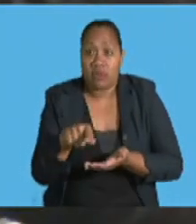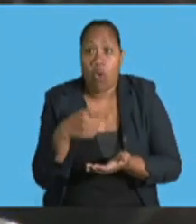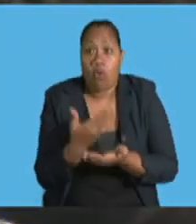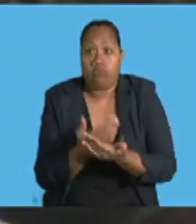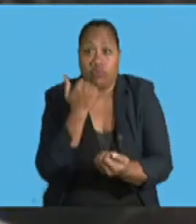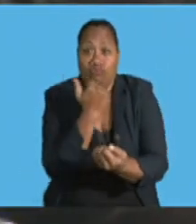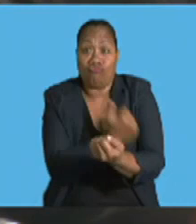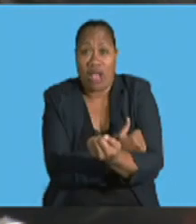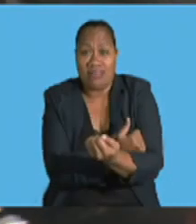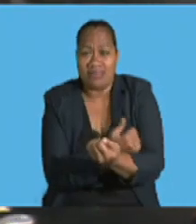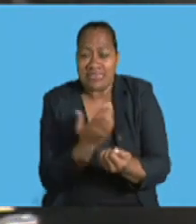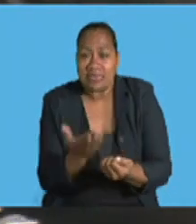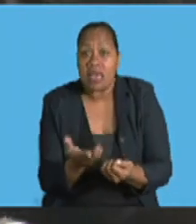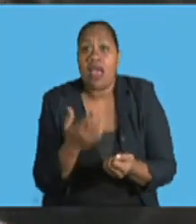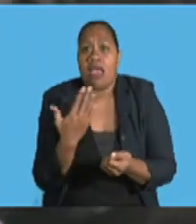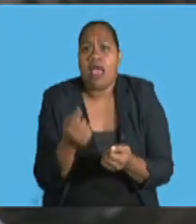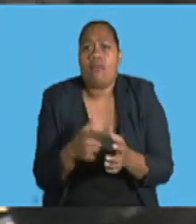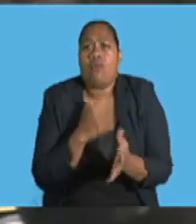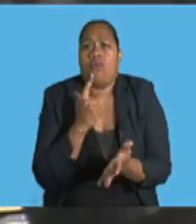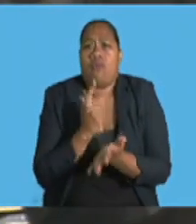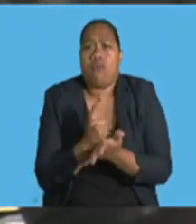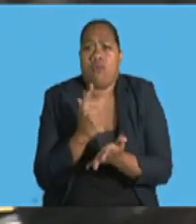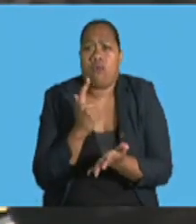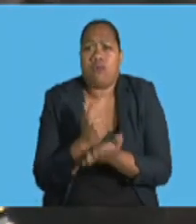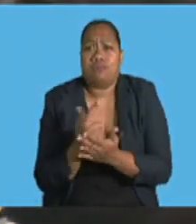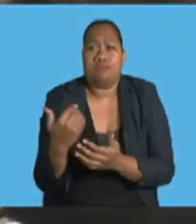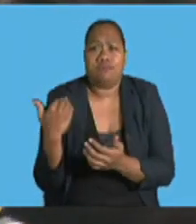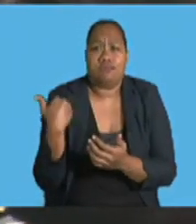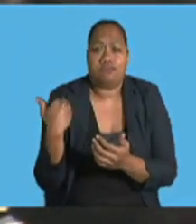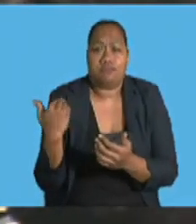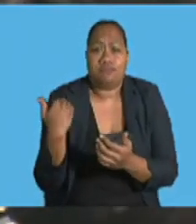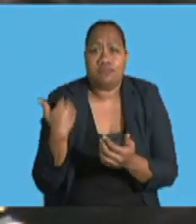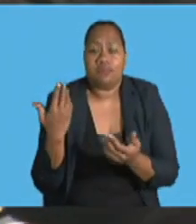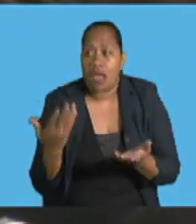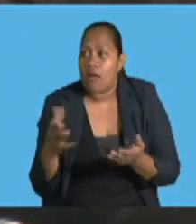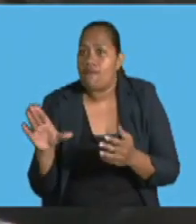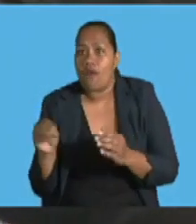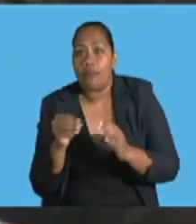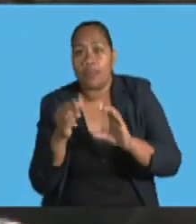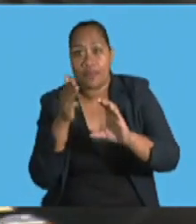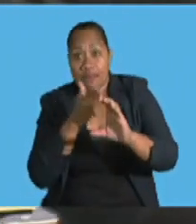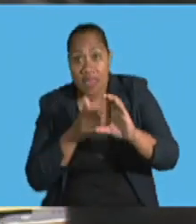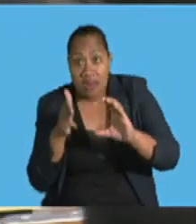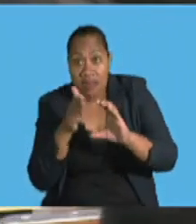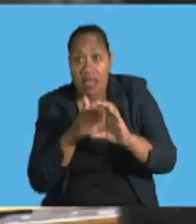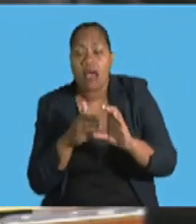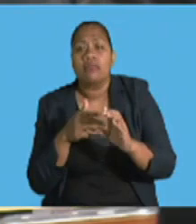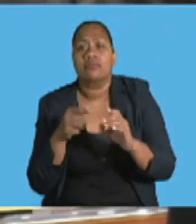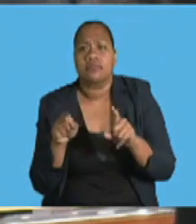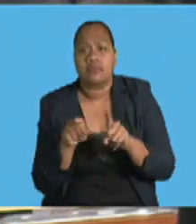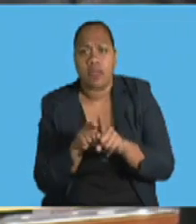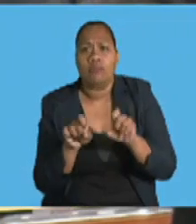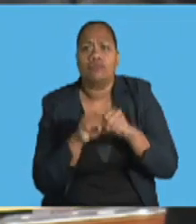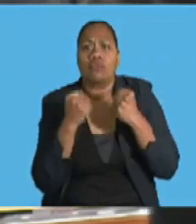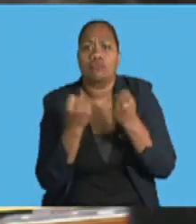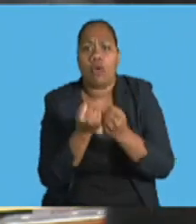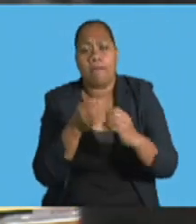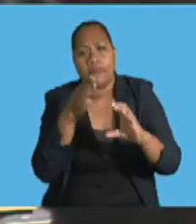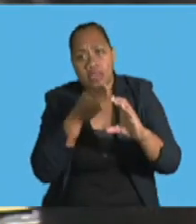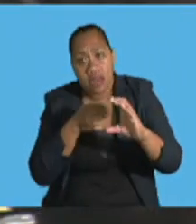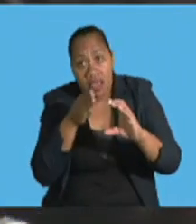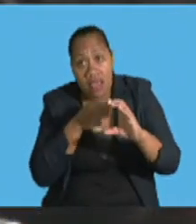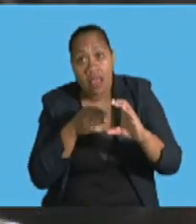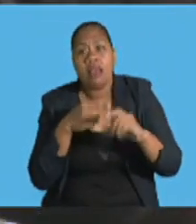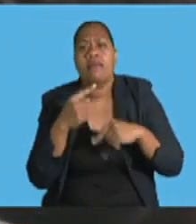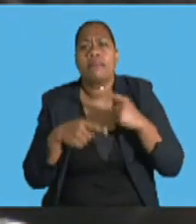as there has been a lot of attention, both by the mainstream media and on social media,